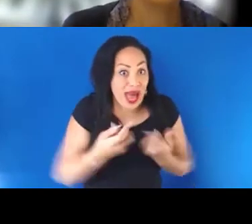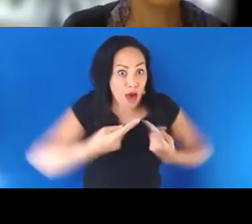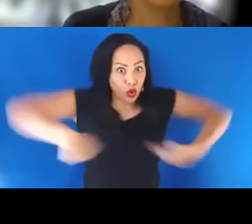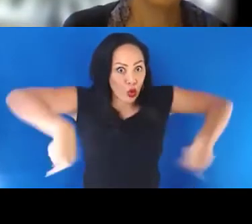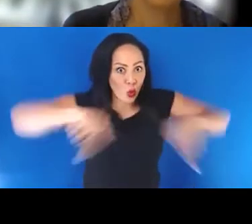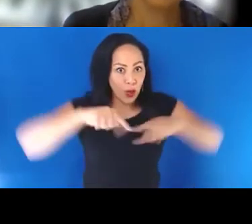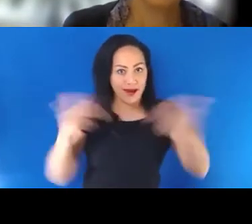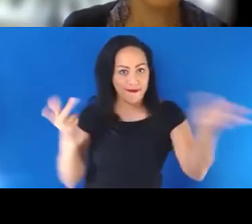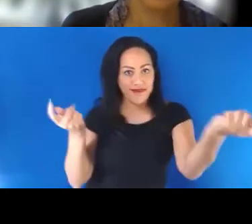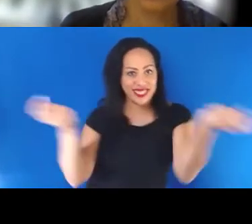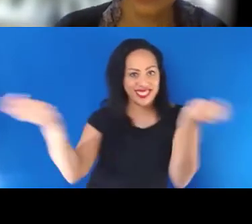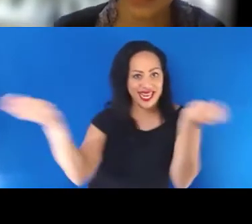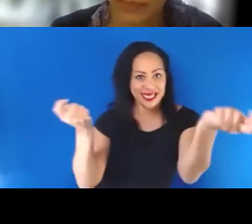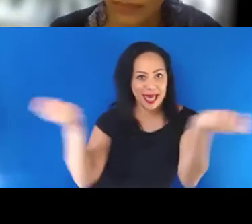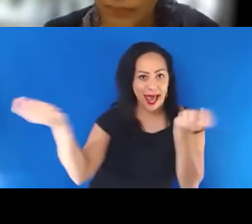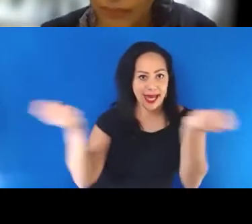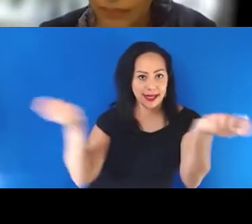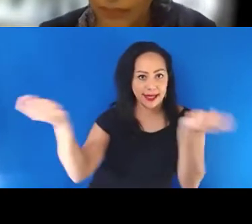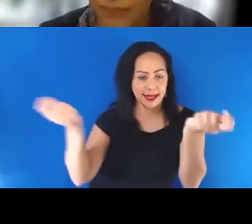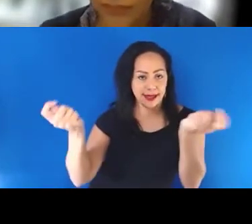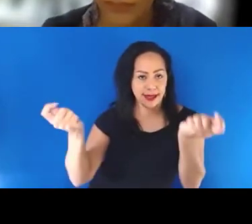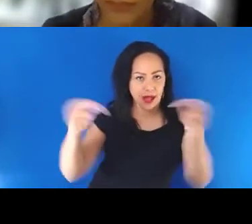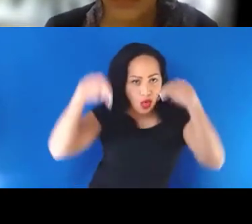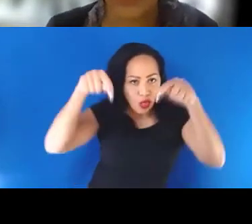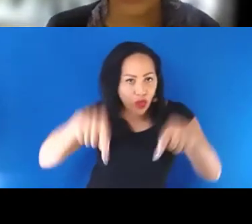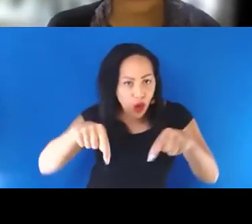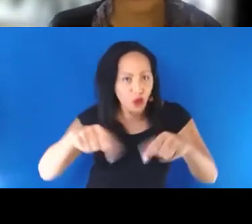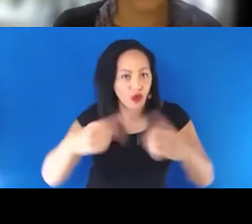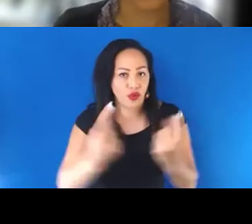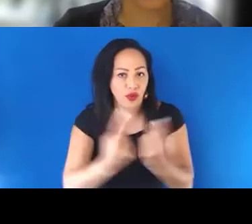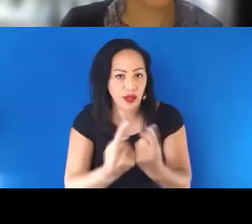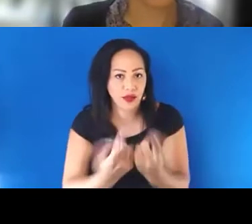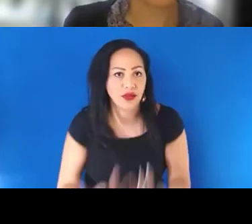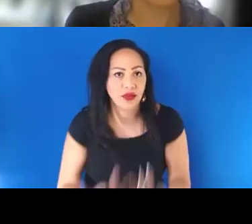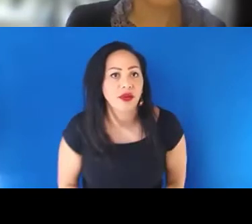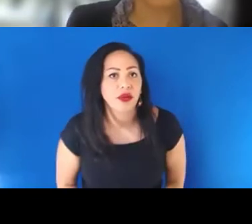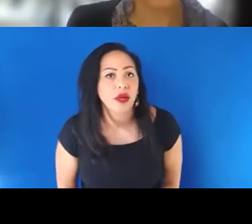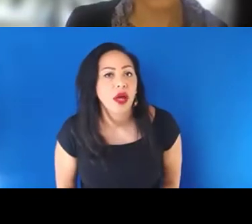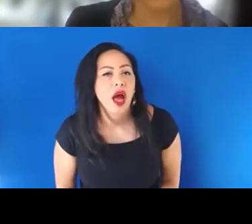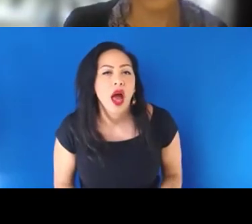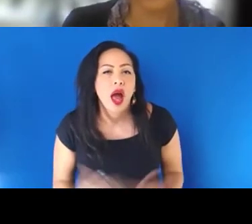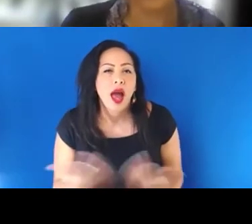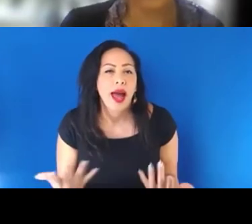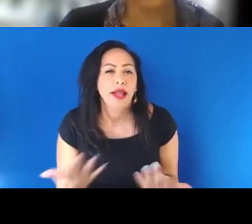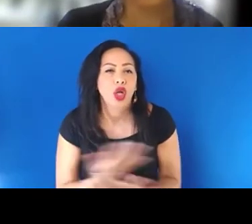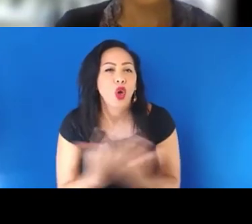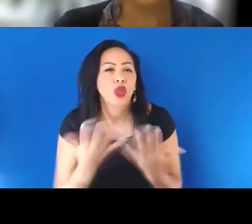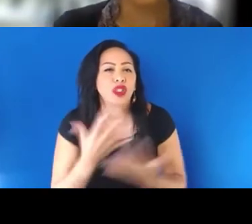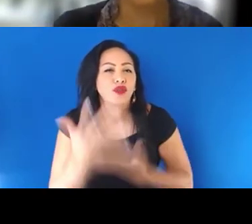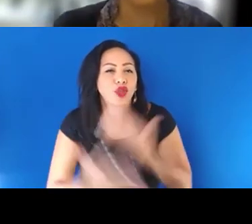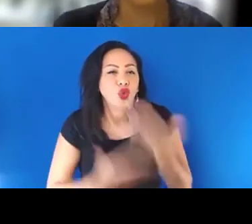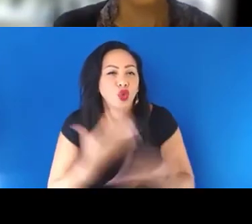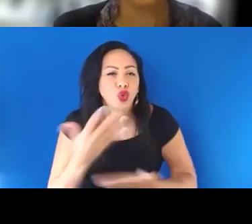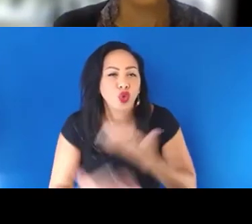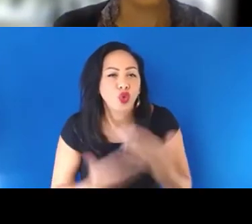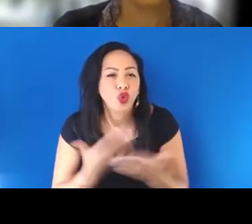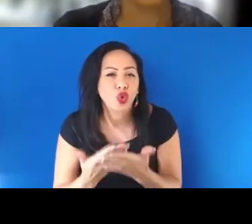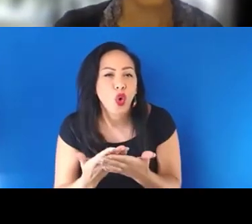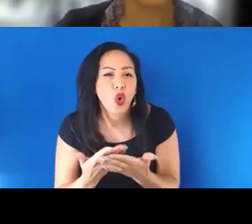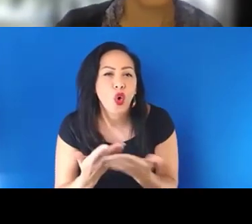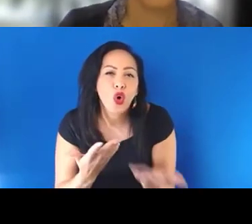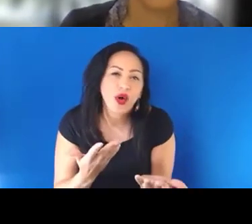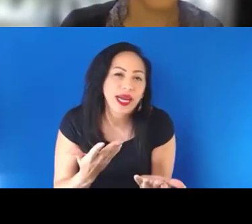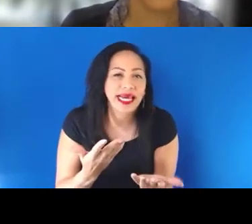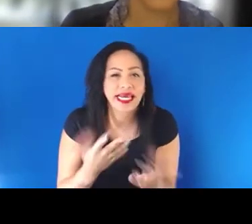The other thing is that storytelling has been over-stylized by what I call selling Coca-Cola and